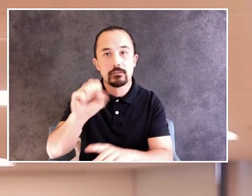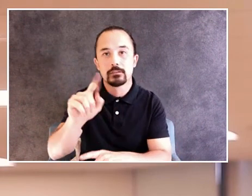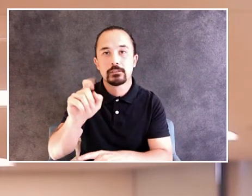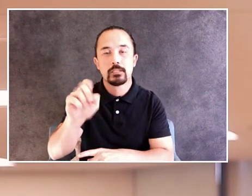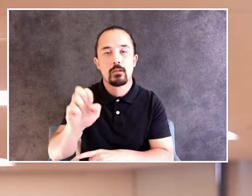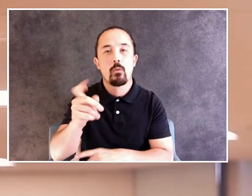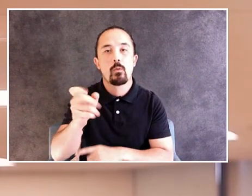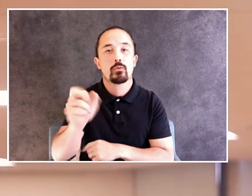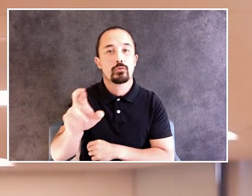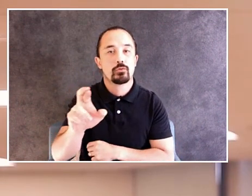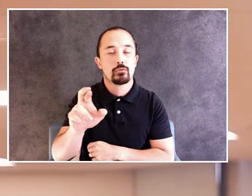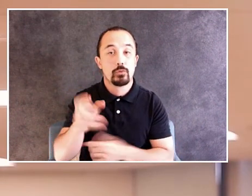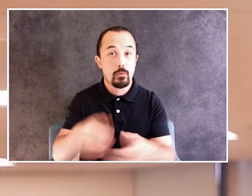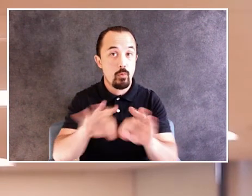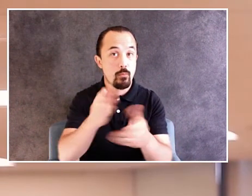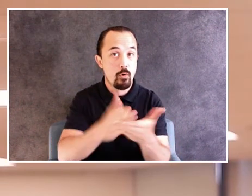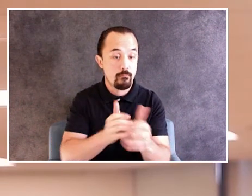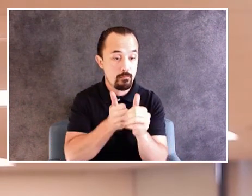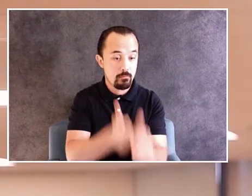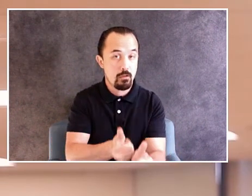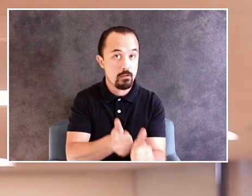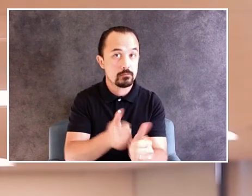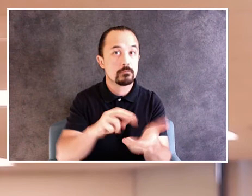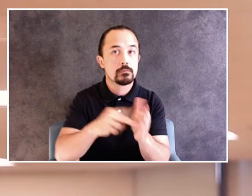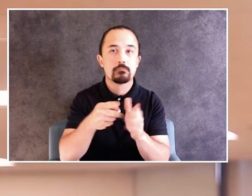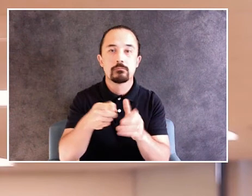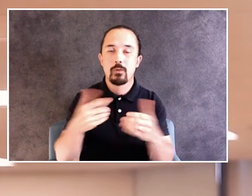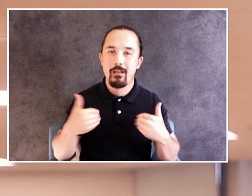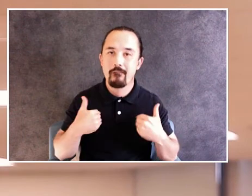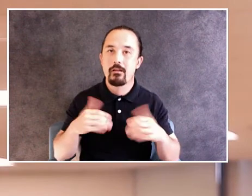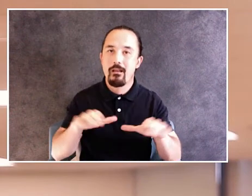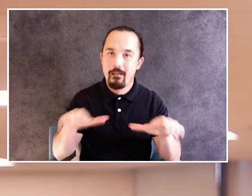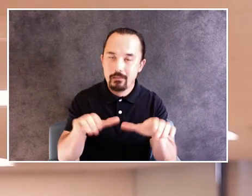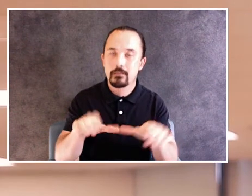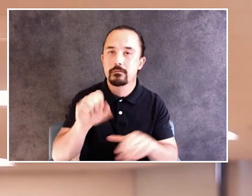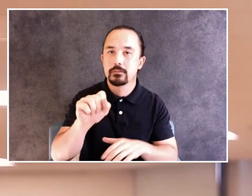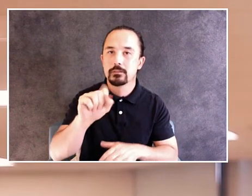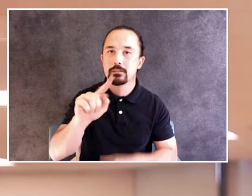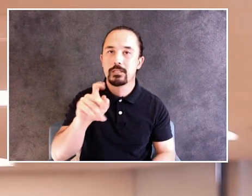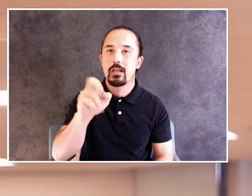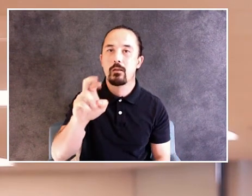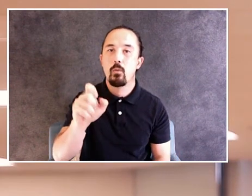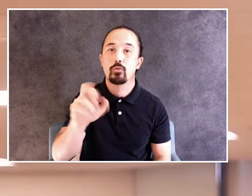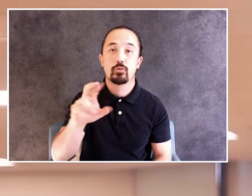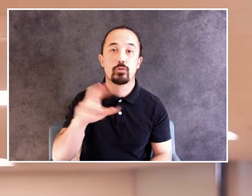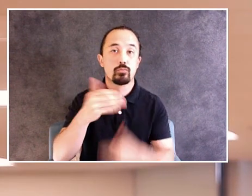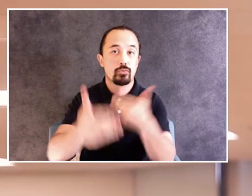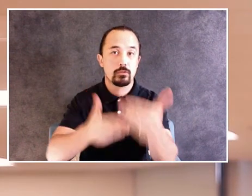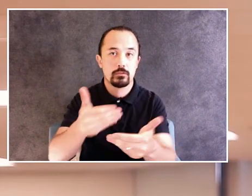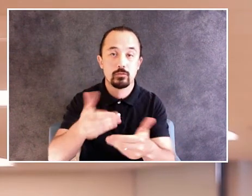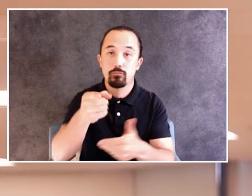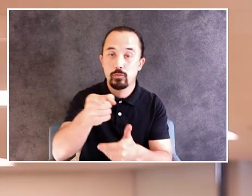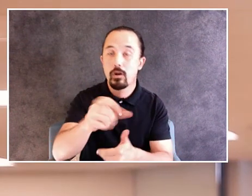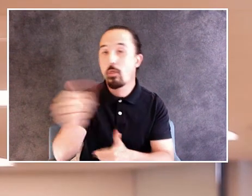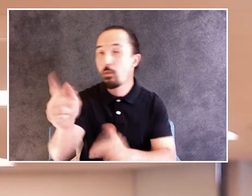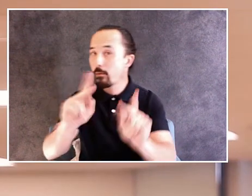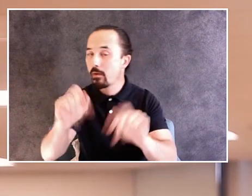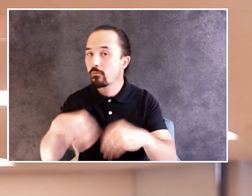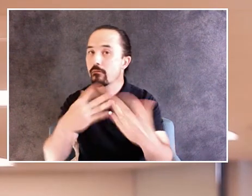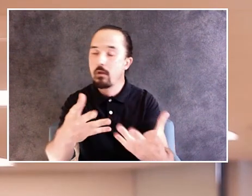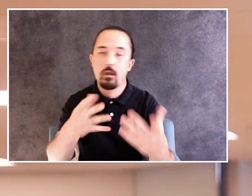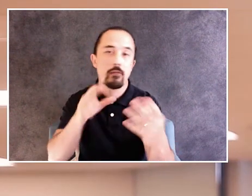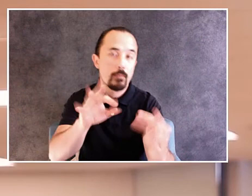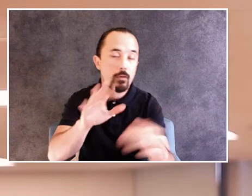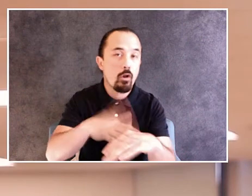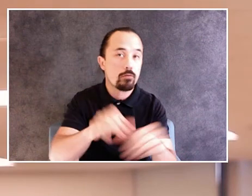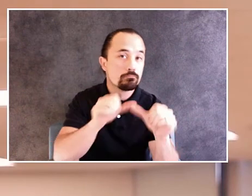of MHSA compliance is ensuring an active stakeholder process where you and people like you can provide feedback on sustaining